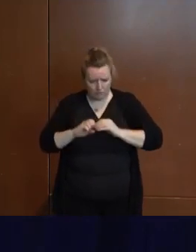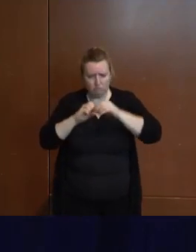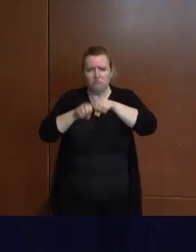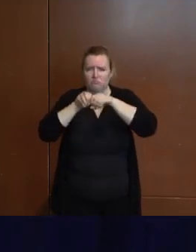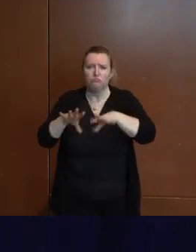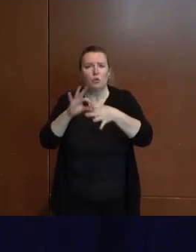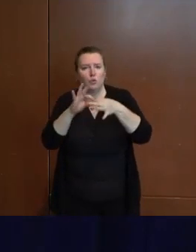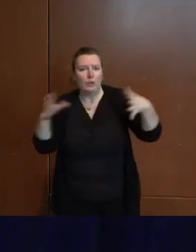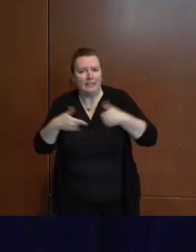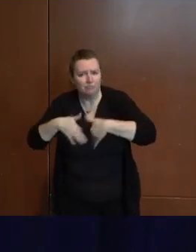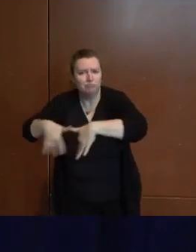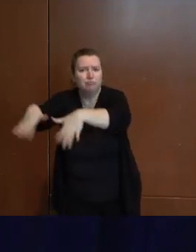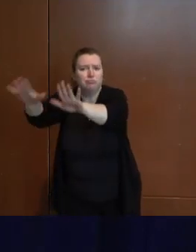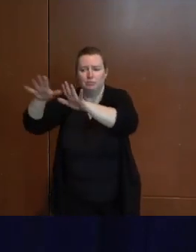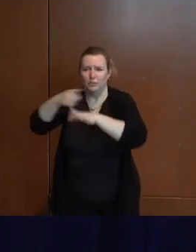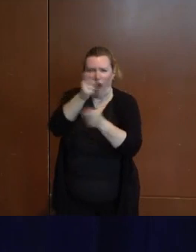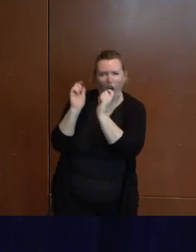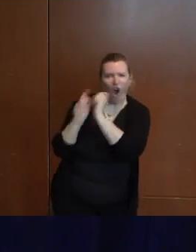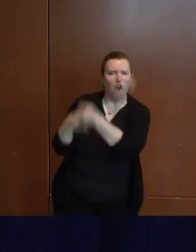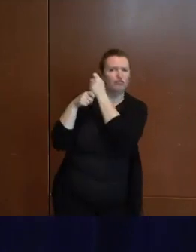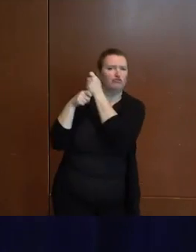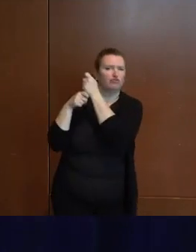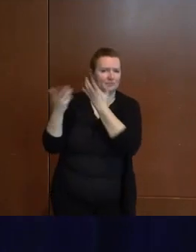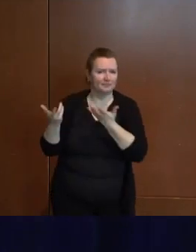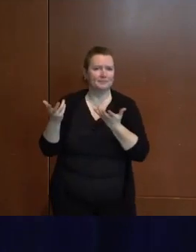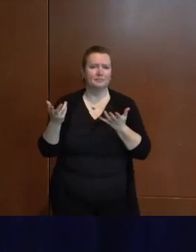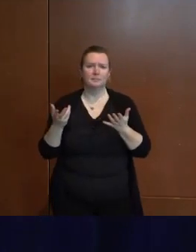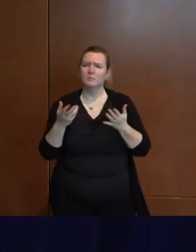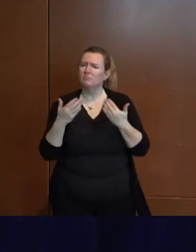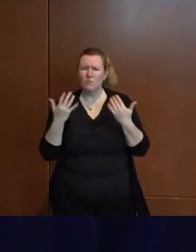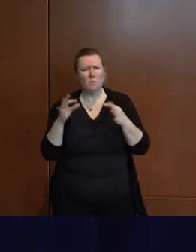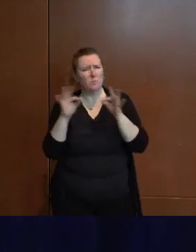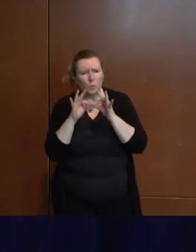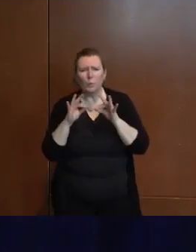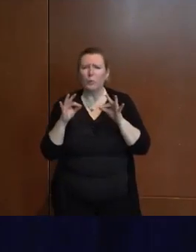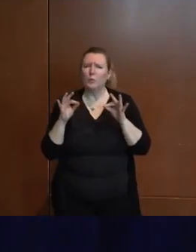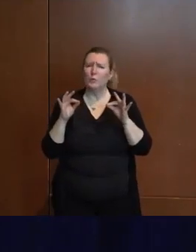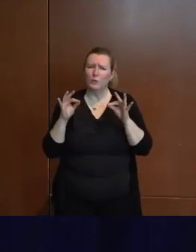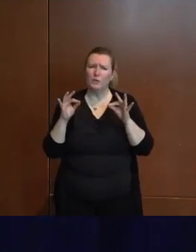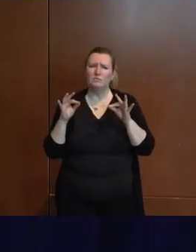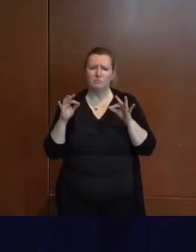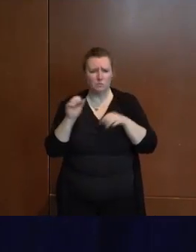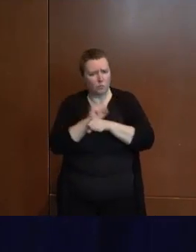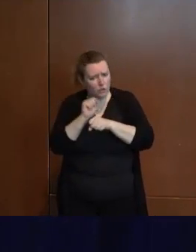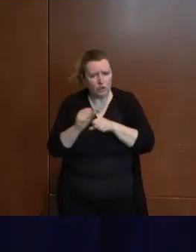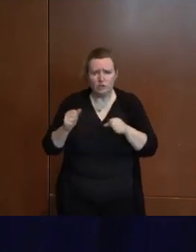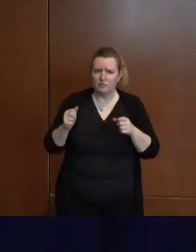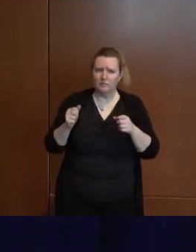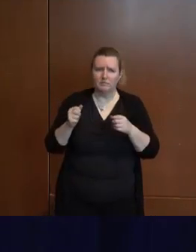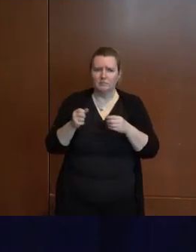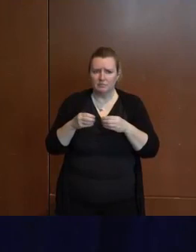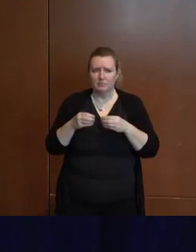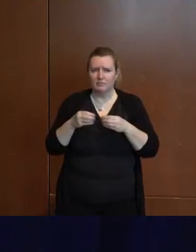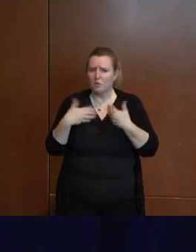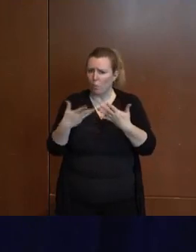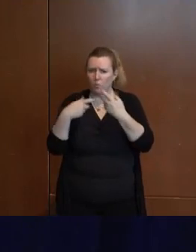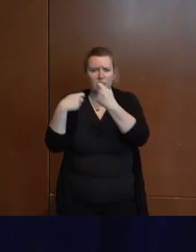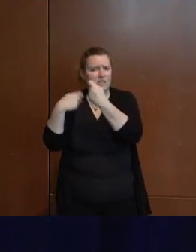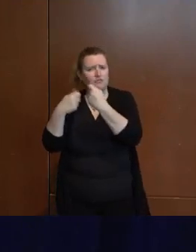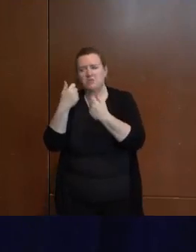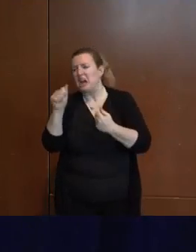everyone gathering around the hatchery on day one of the trout season, which is traditional. If you find others gathered at your